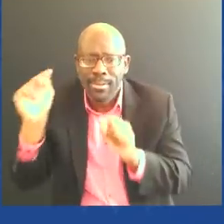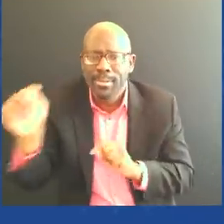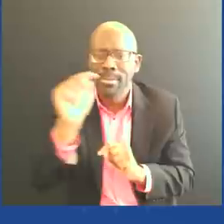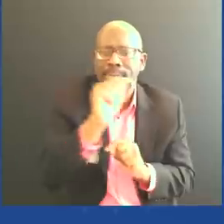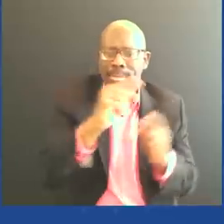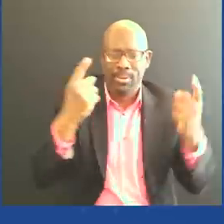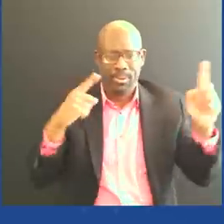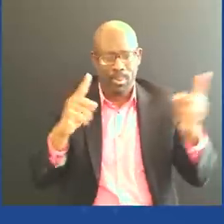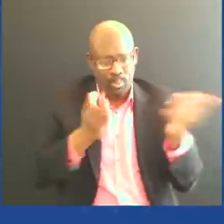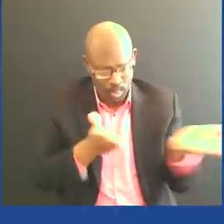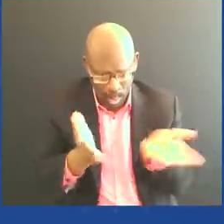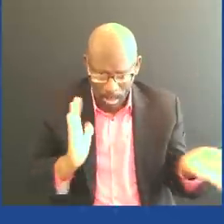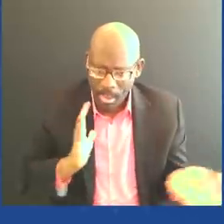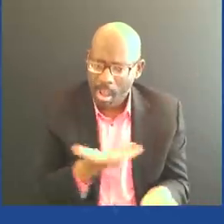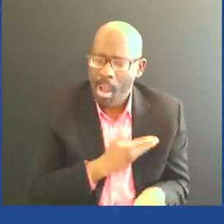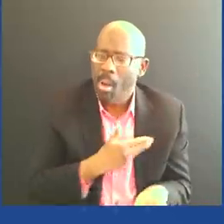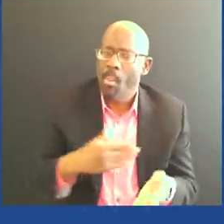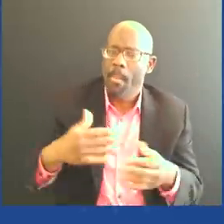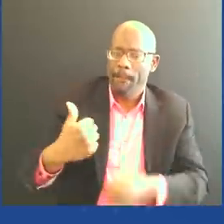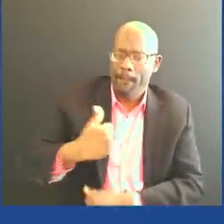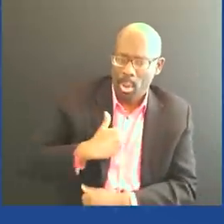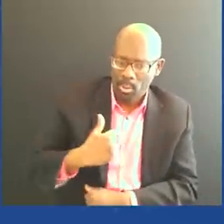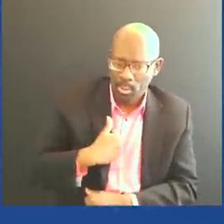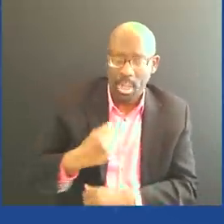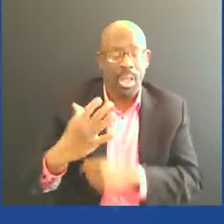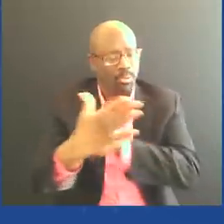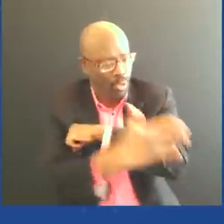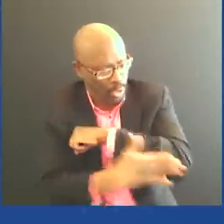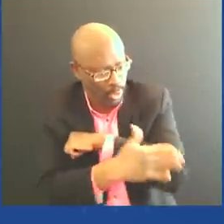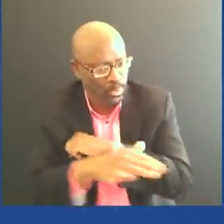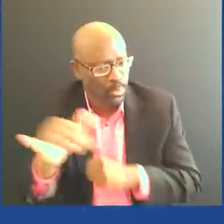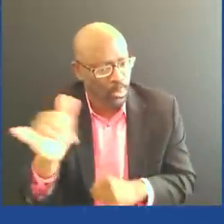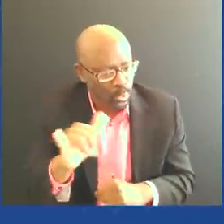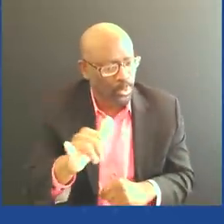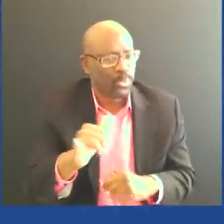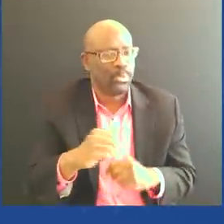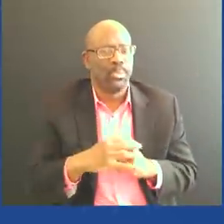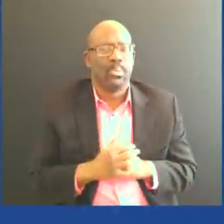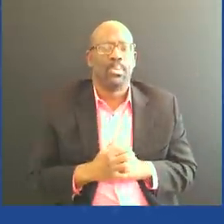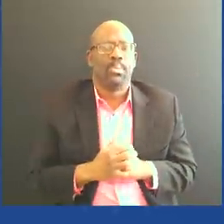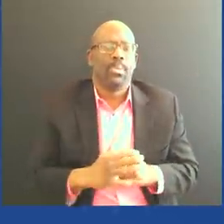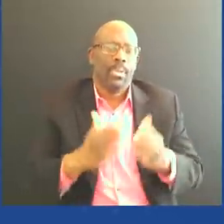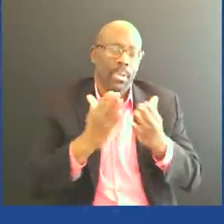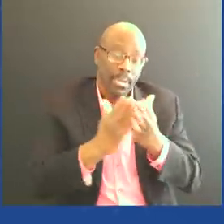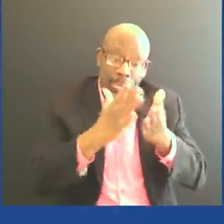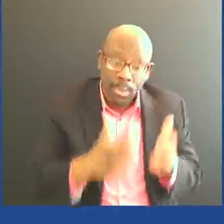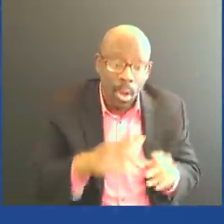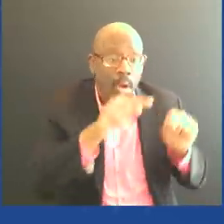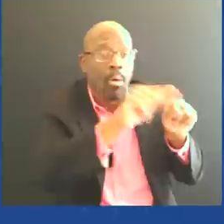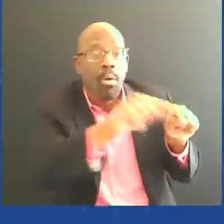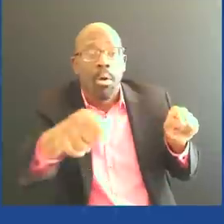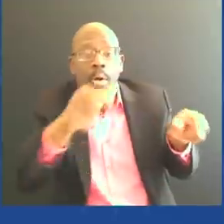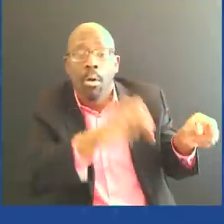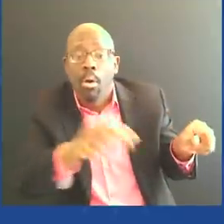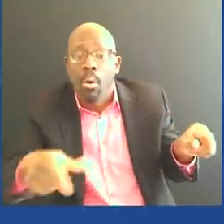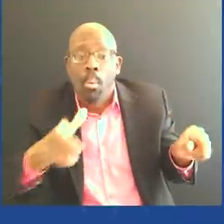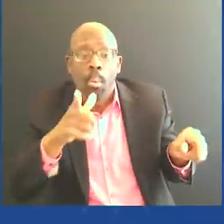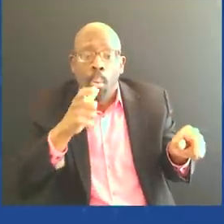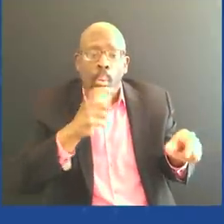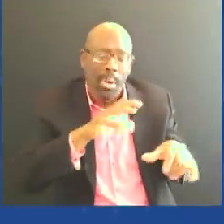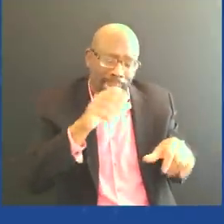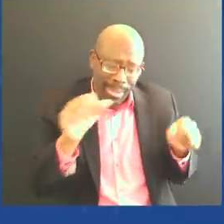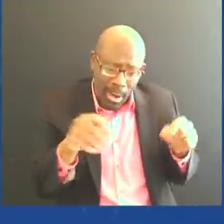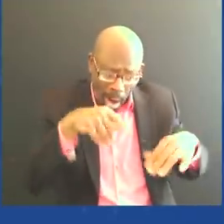your future. The sailors who power our undersea fleet are an elite breed. They're skilled, they're